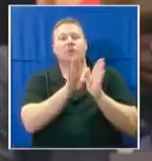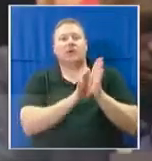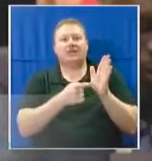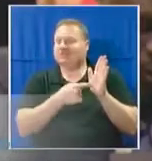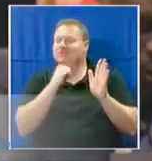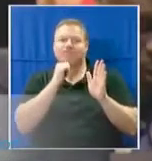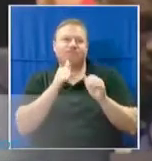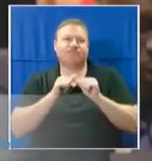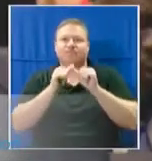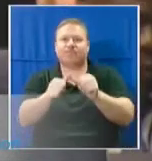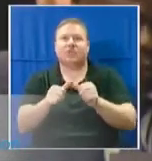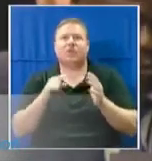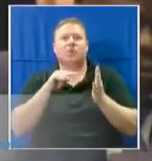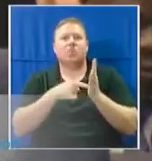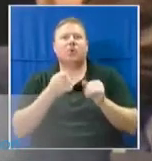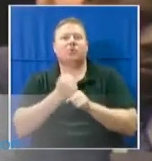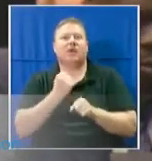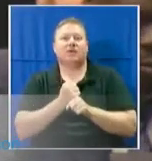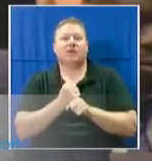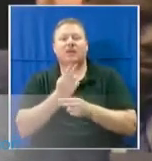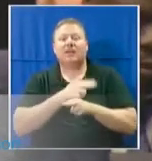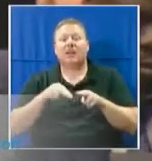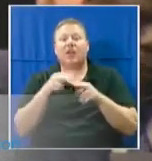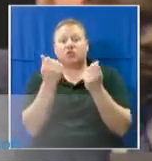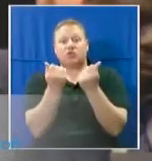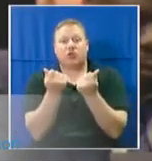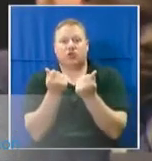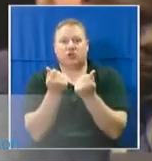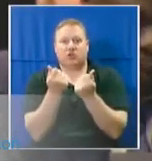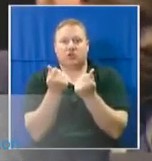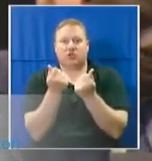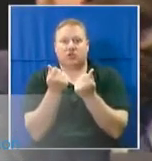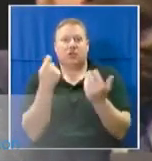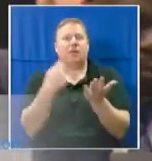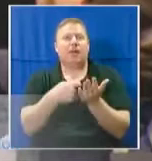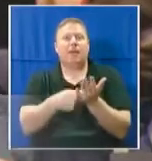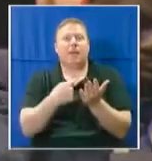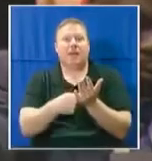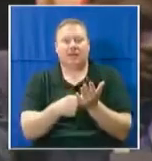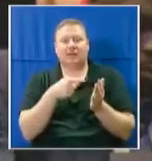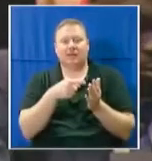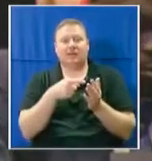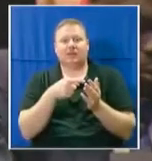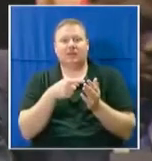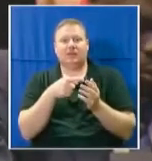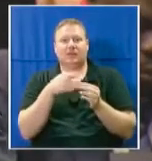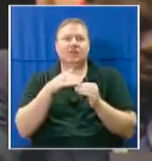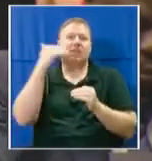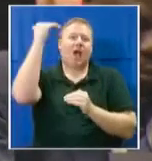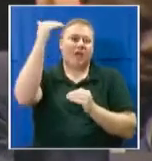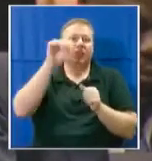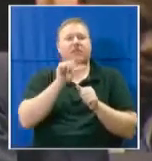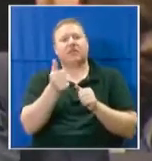you are making is that National Treasury indicates that the average remuneration in the public sector is higher than in the rest of the economy.